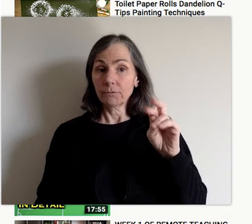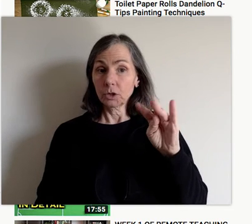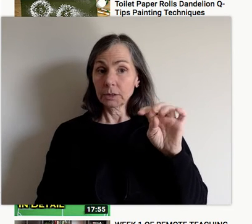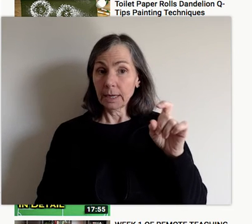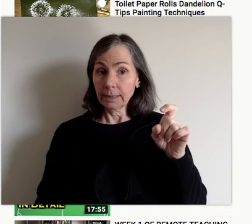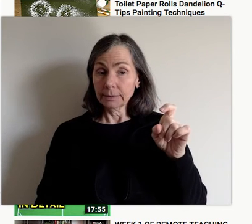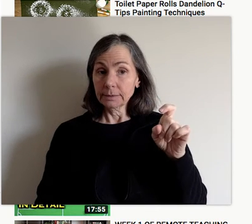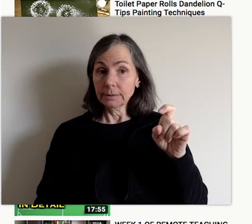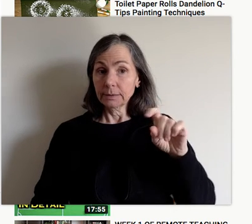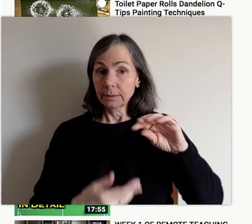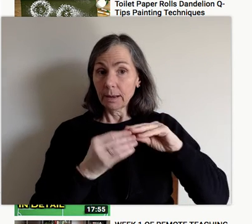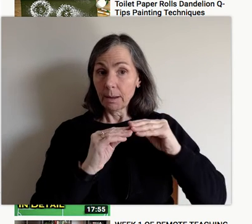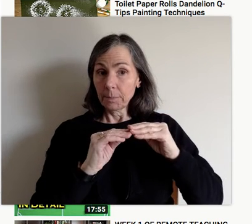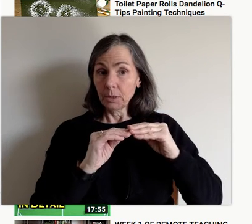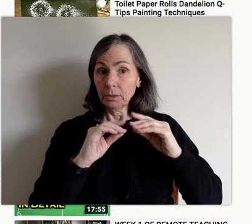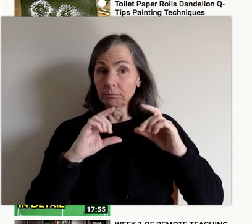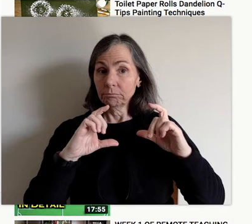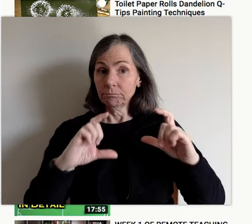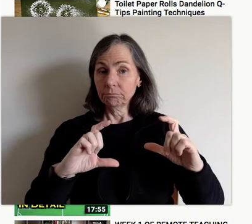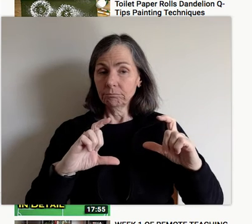9.